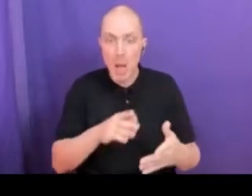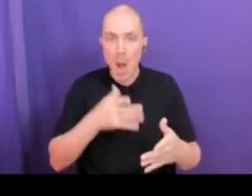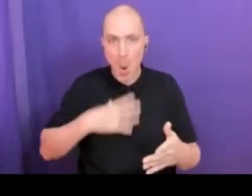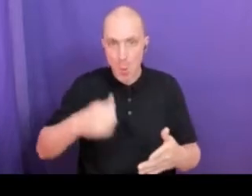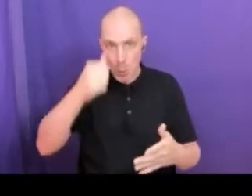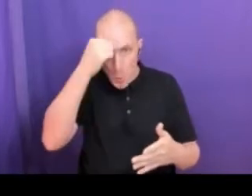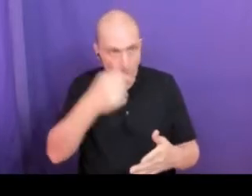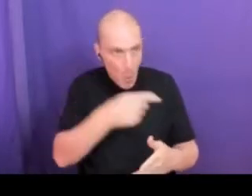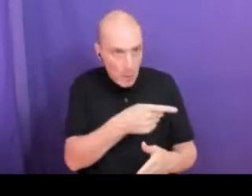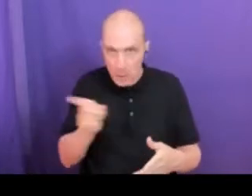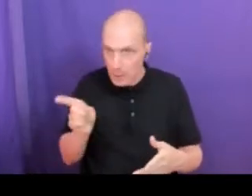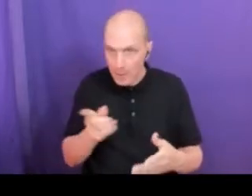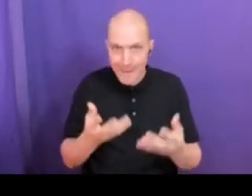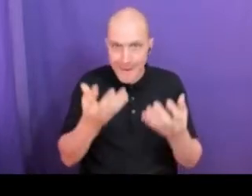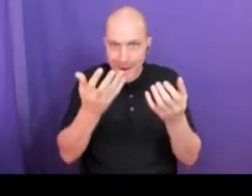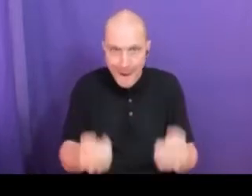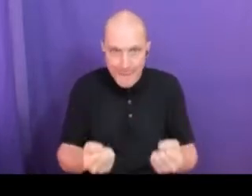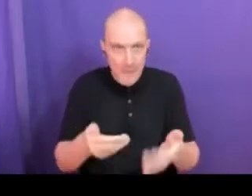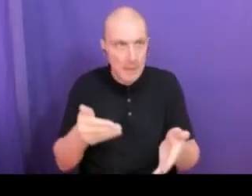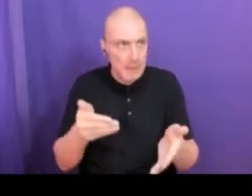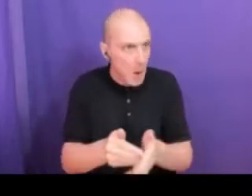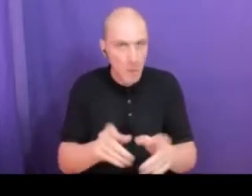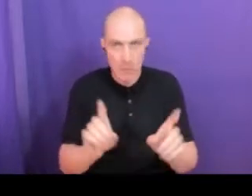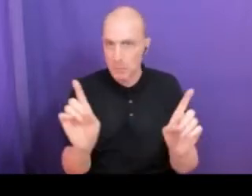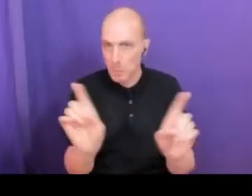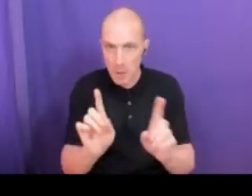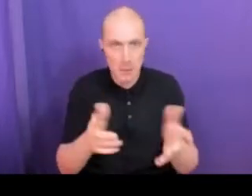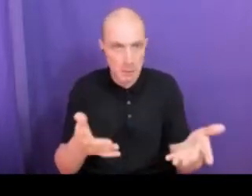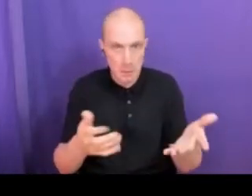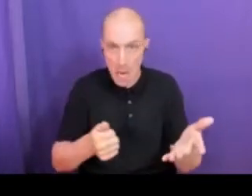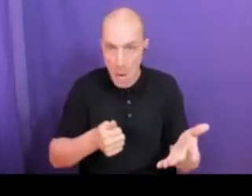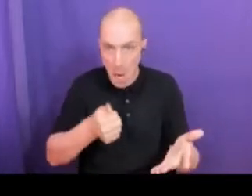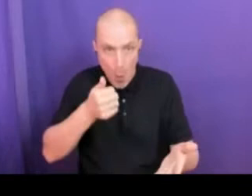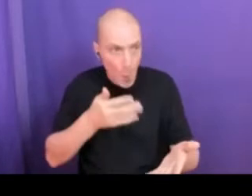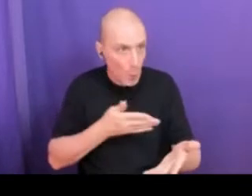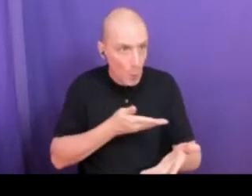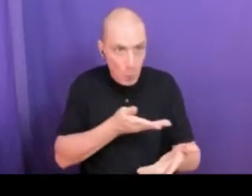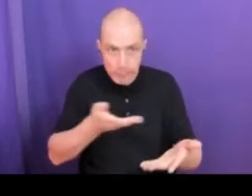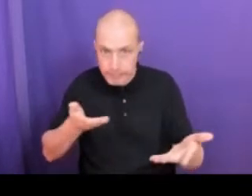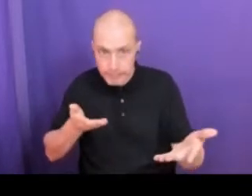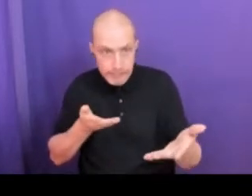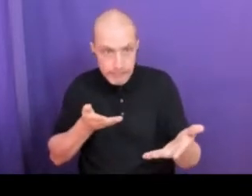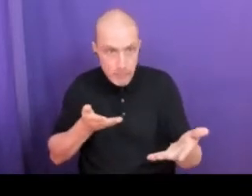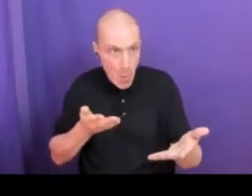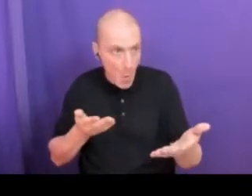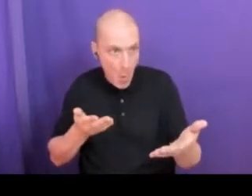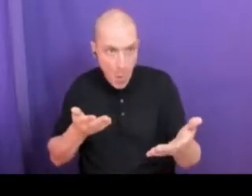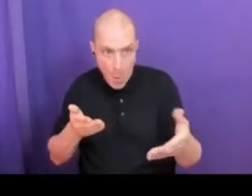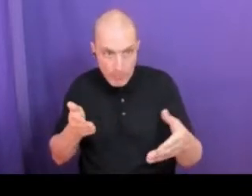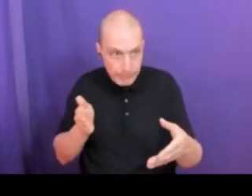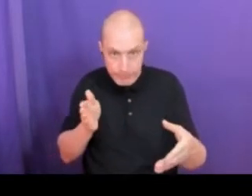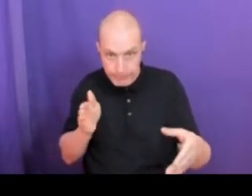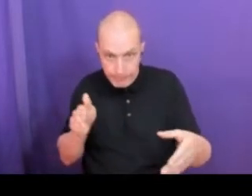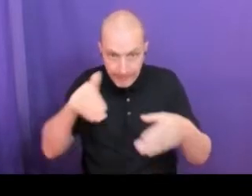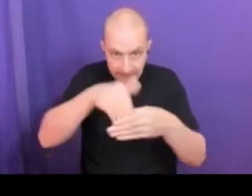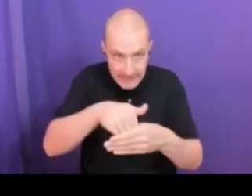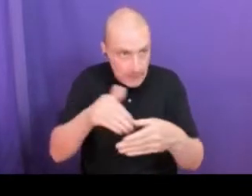available for people with cognitive complaints, and how can we best fit in alongside that and work alongside these cognitive clinics.